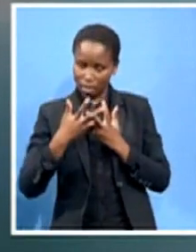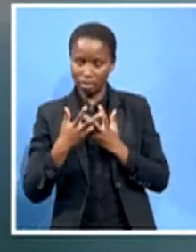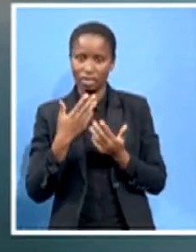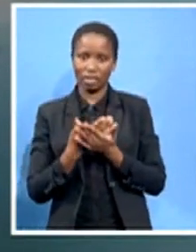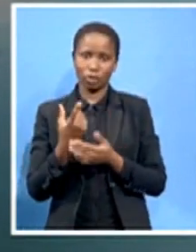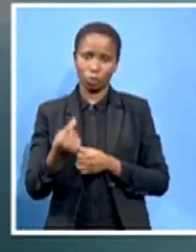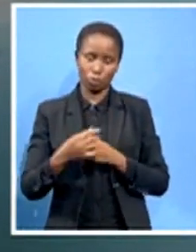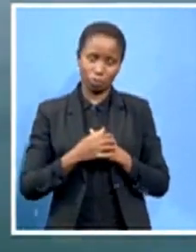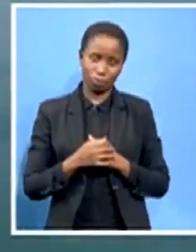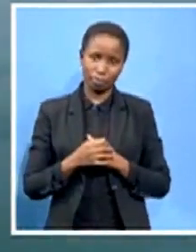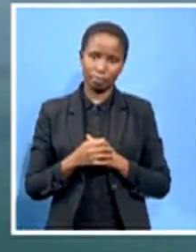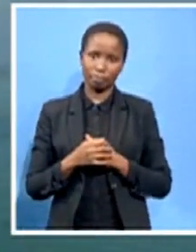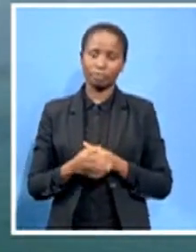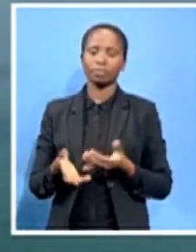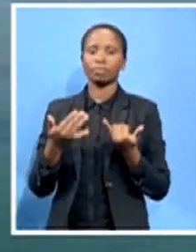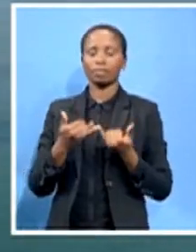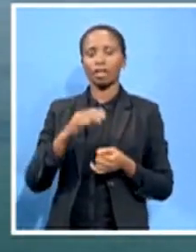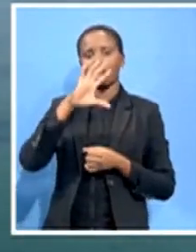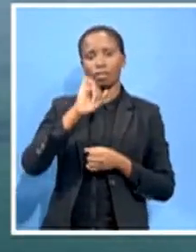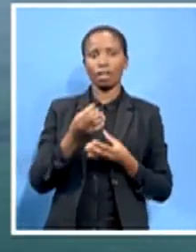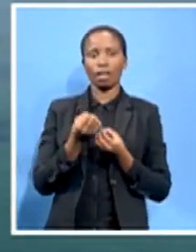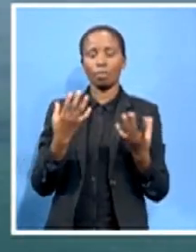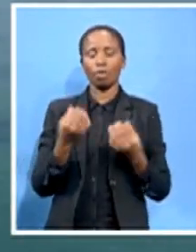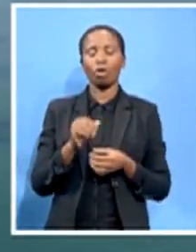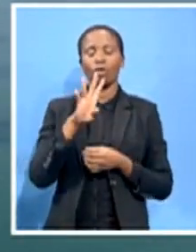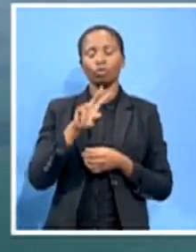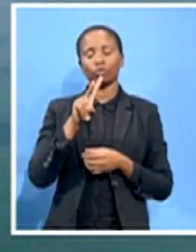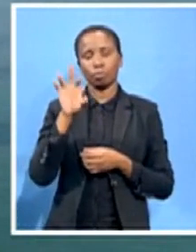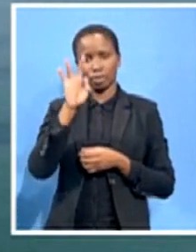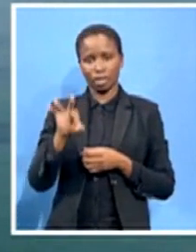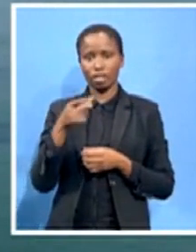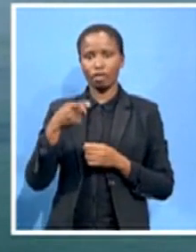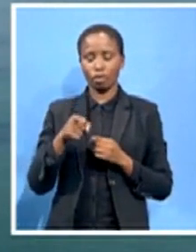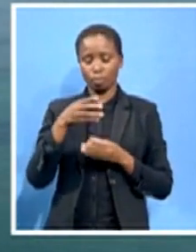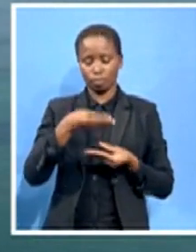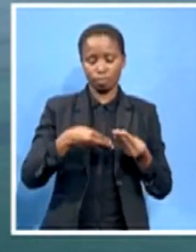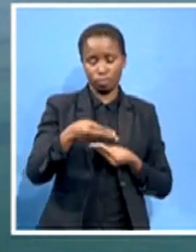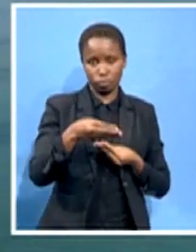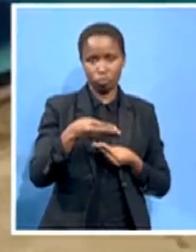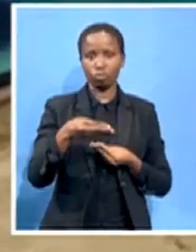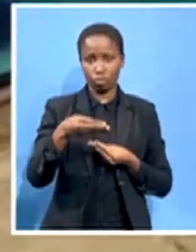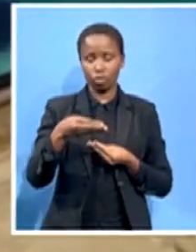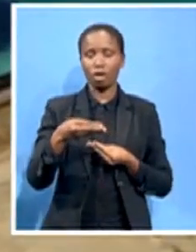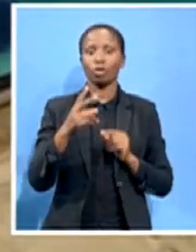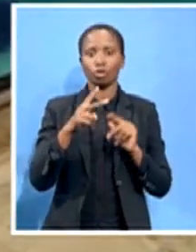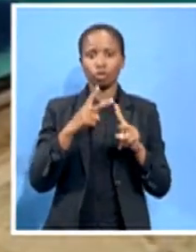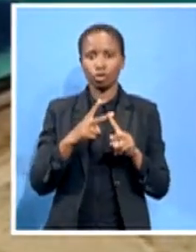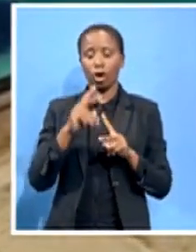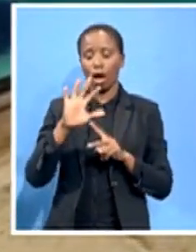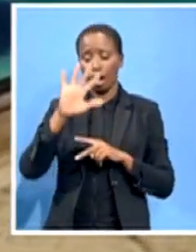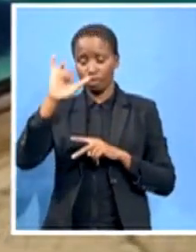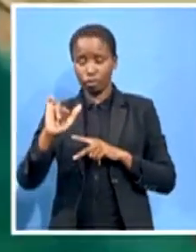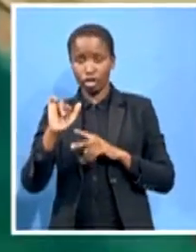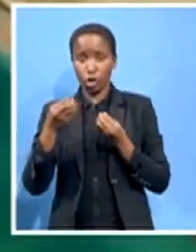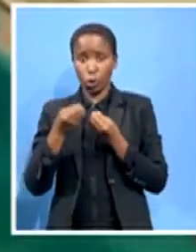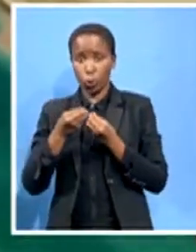2% of global trade, and only 17% of African goods are traded on the continent. The African Continental